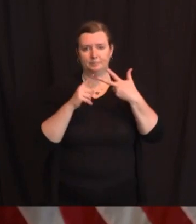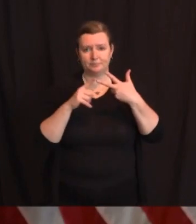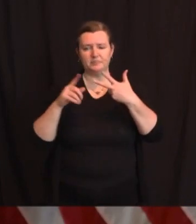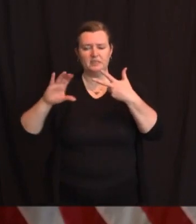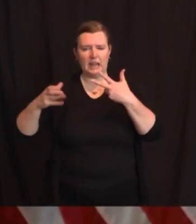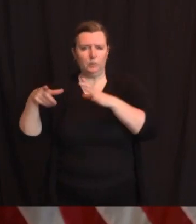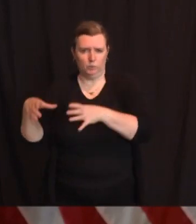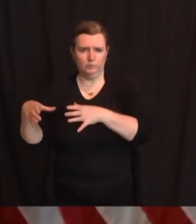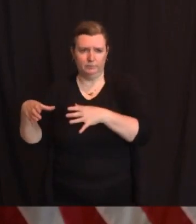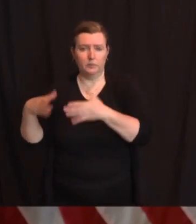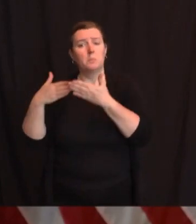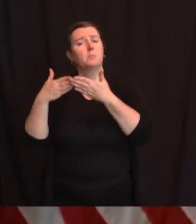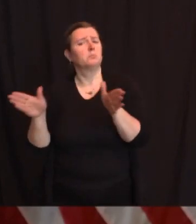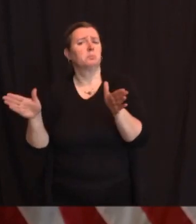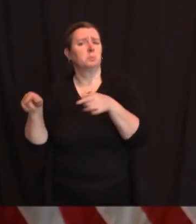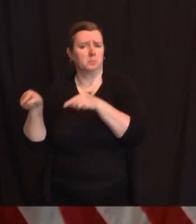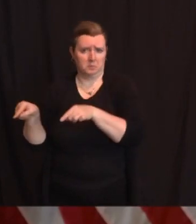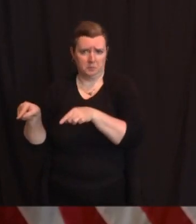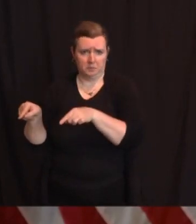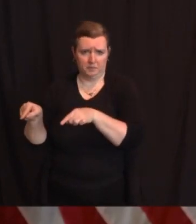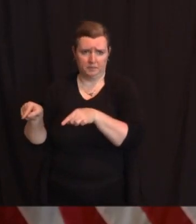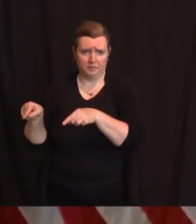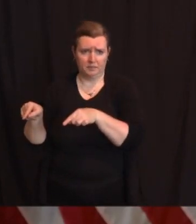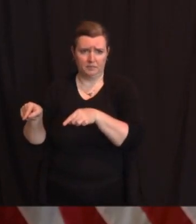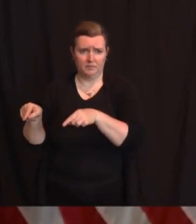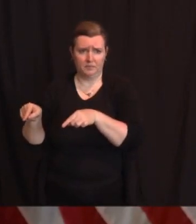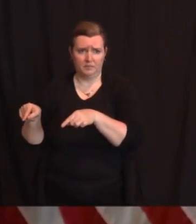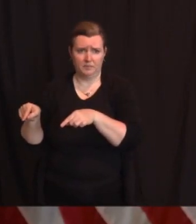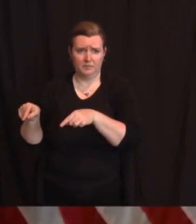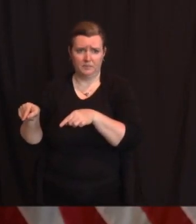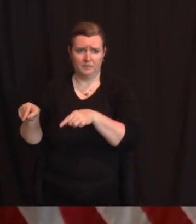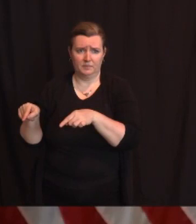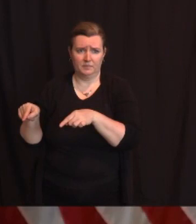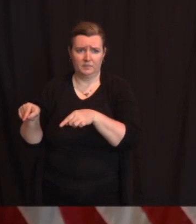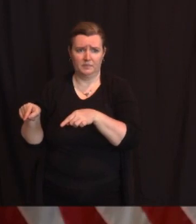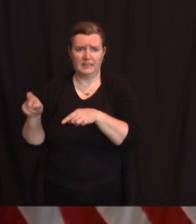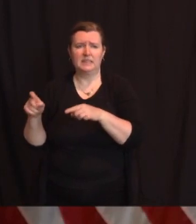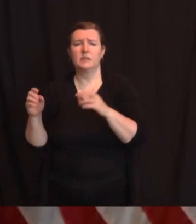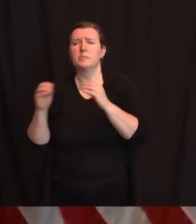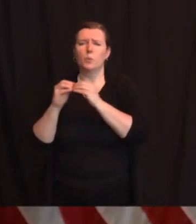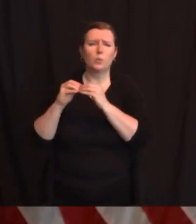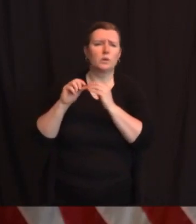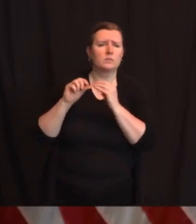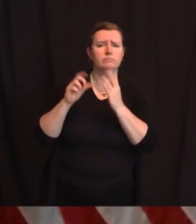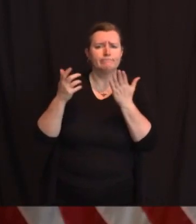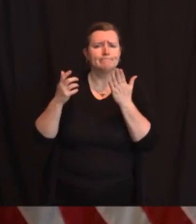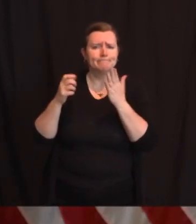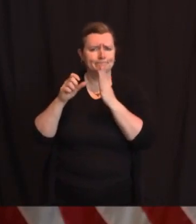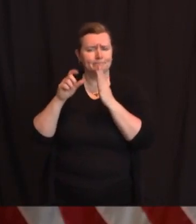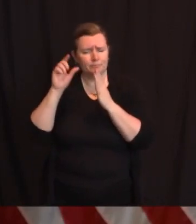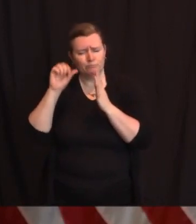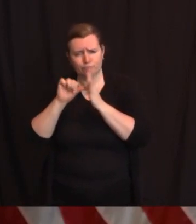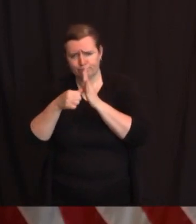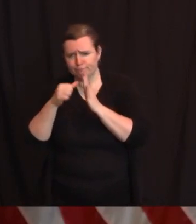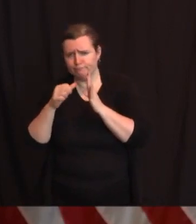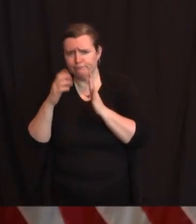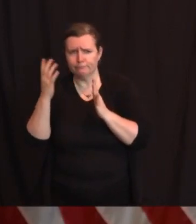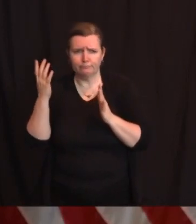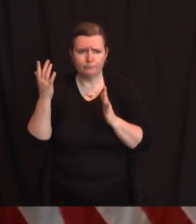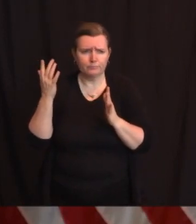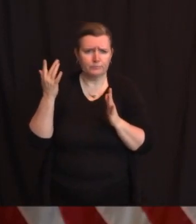think is the one that needs the most amount of underscoring in terms of why, and that is to give everybody watching and everybody out